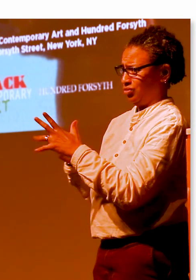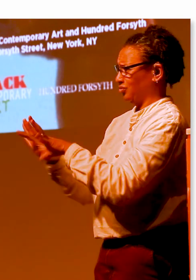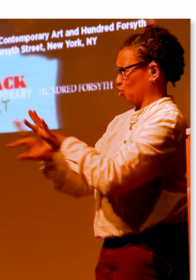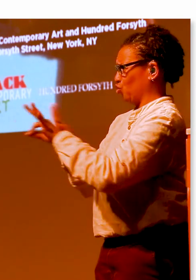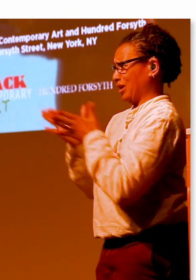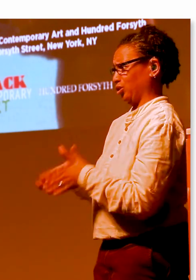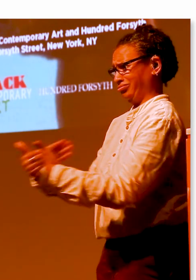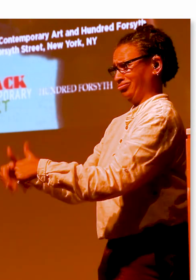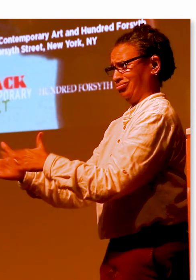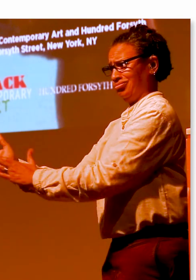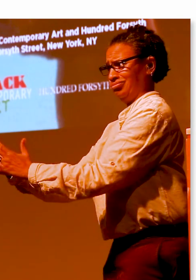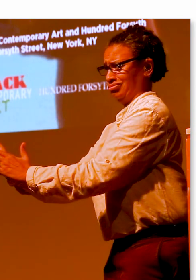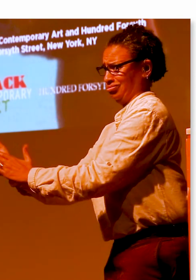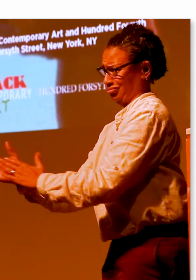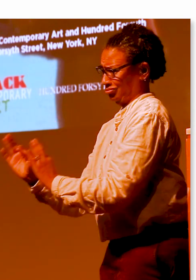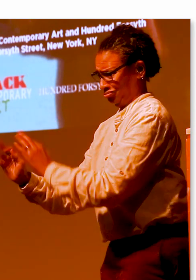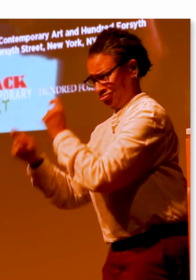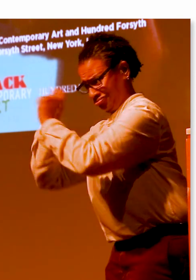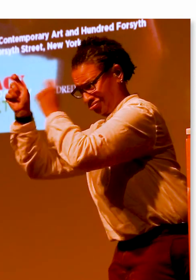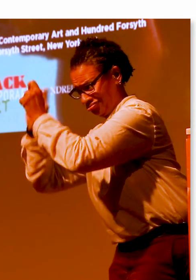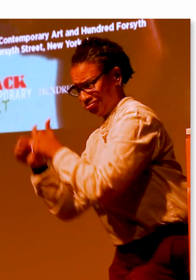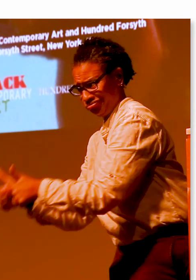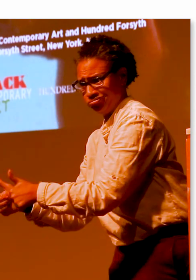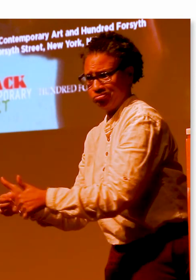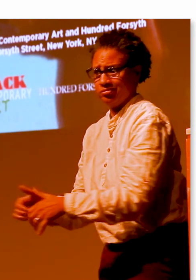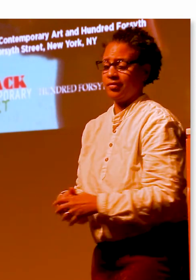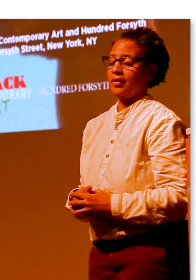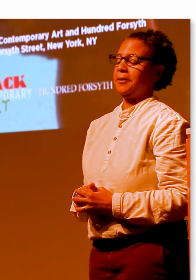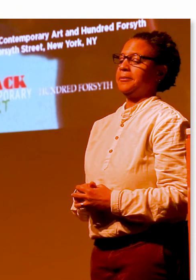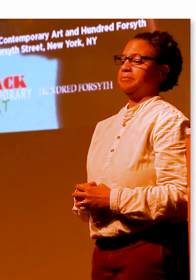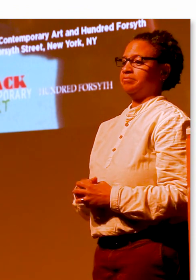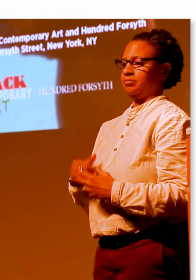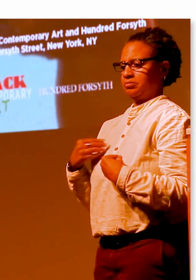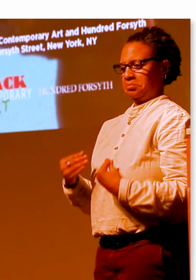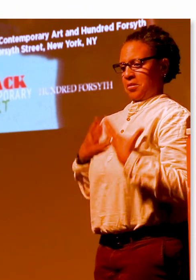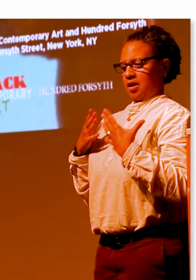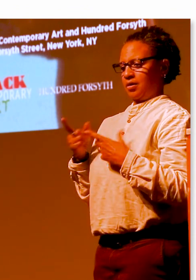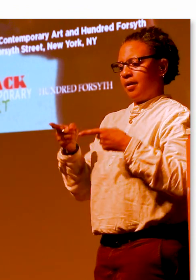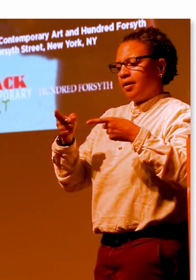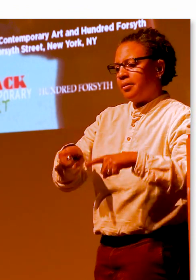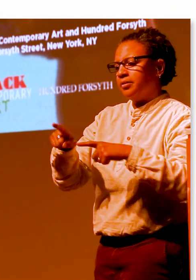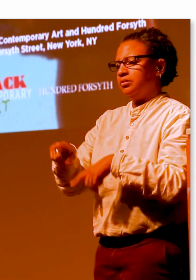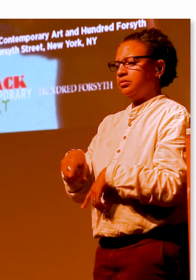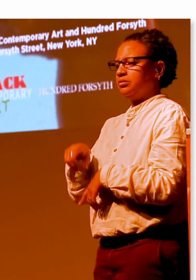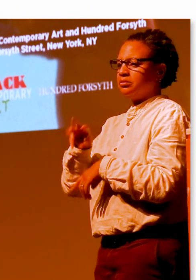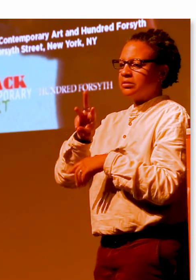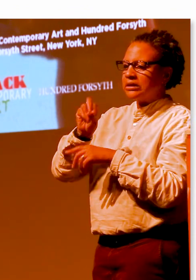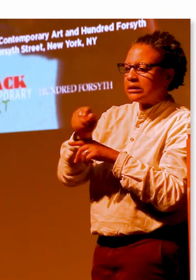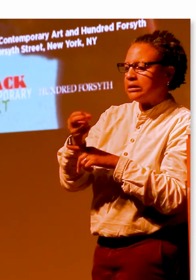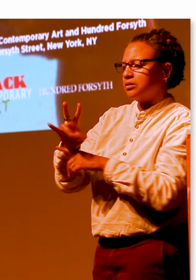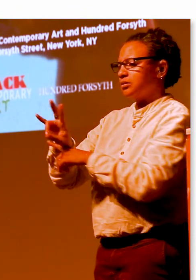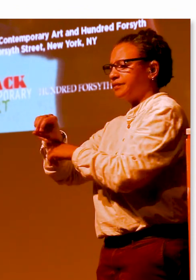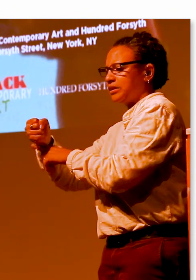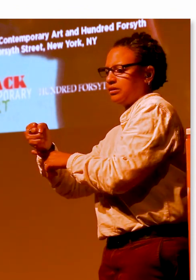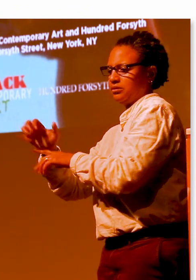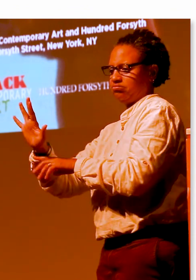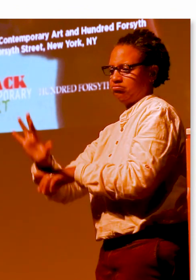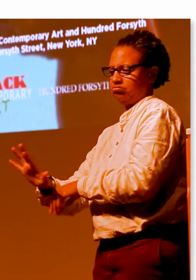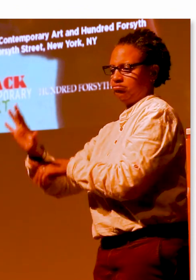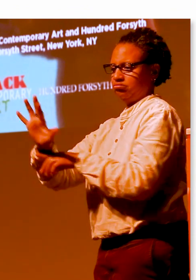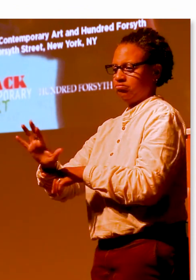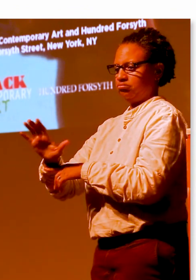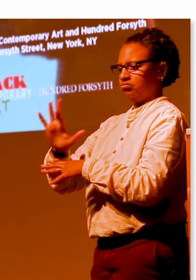I was very inspired by the happenings of like the 60s and 70s and put together this performance with two dear, dear